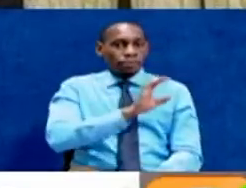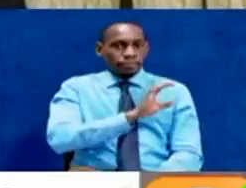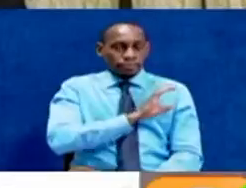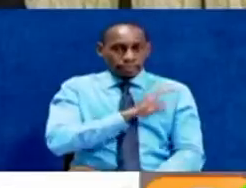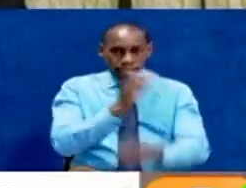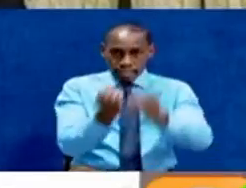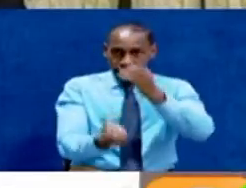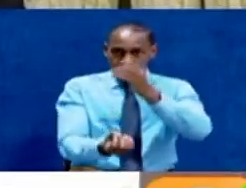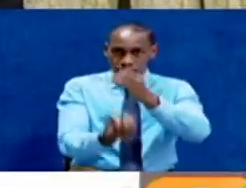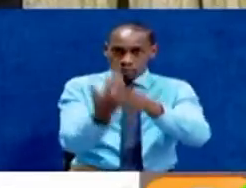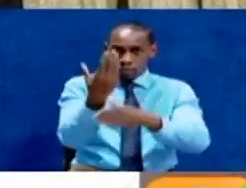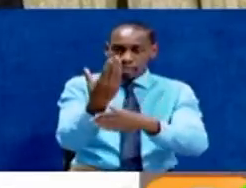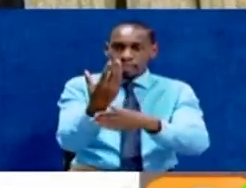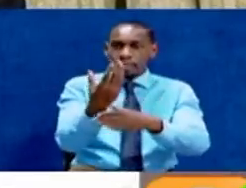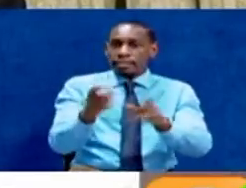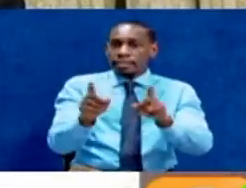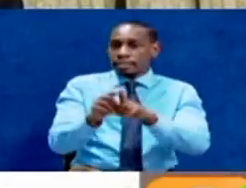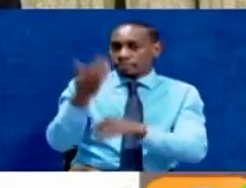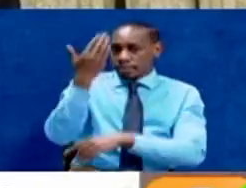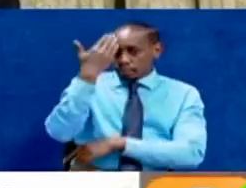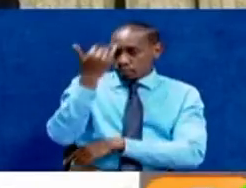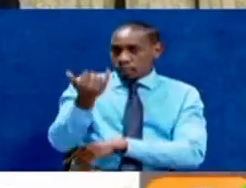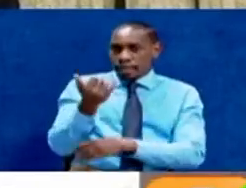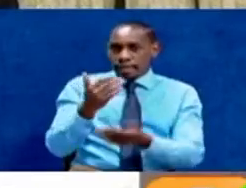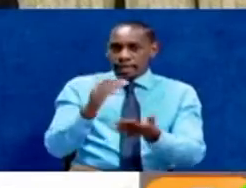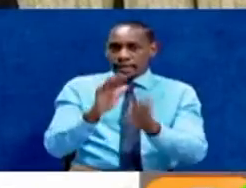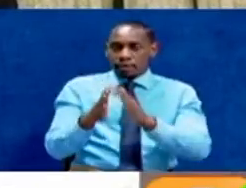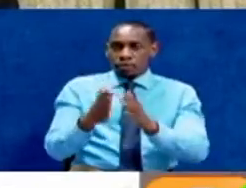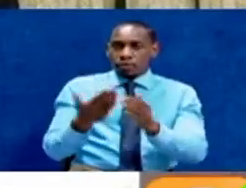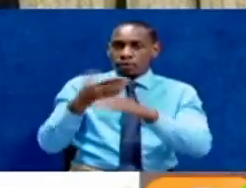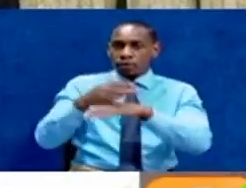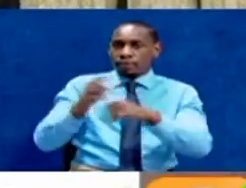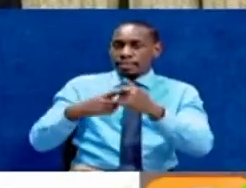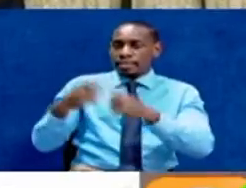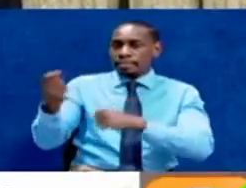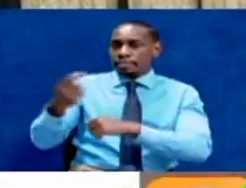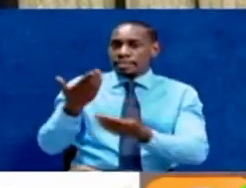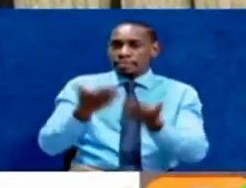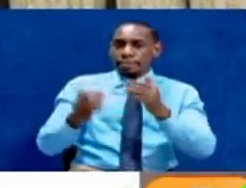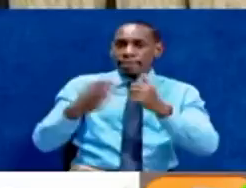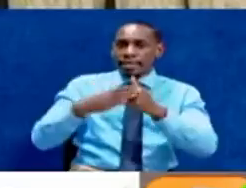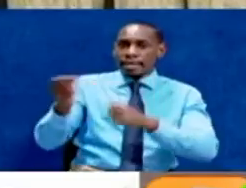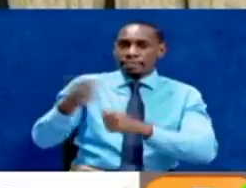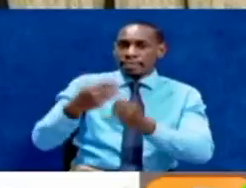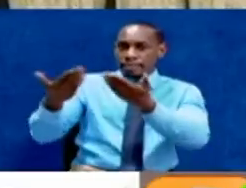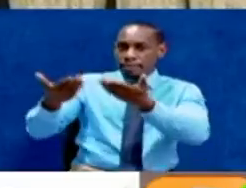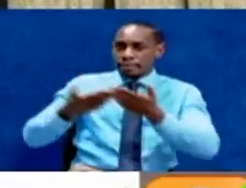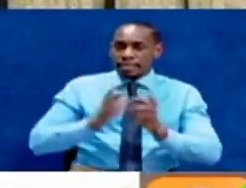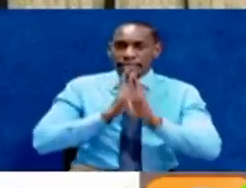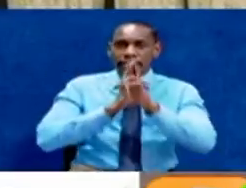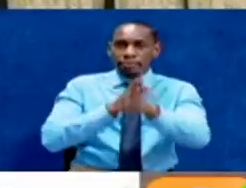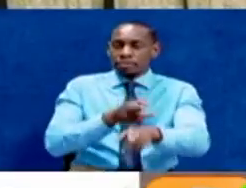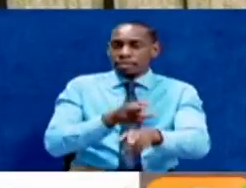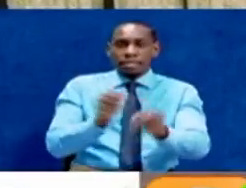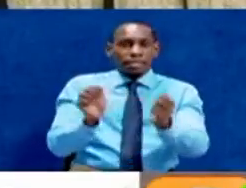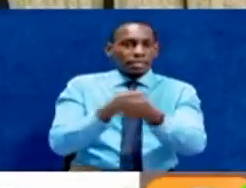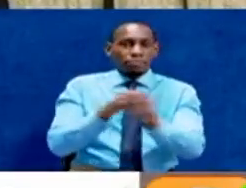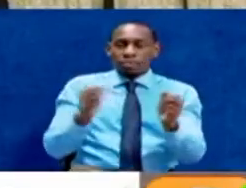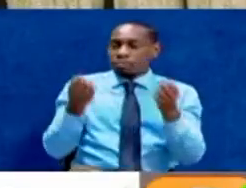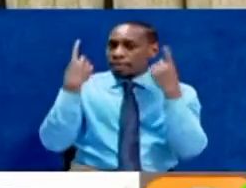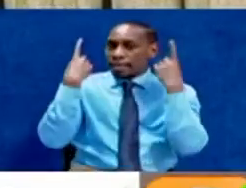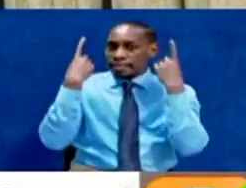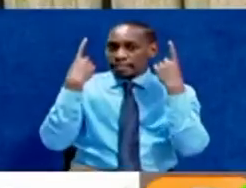been constituted and why it takes, say, more than 6 months or 9 months to bring reports, you cannot really